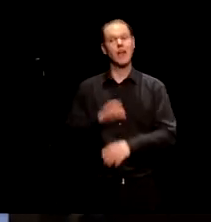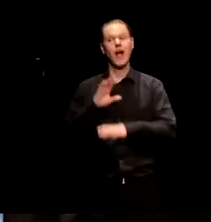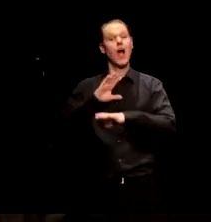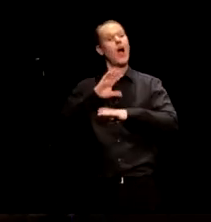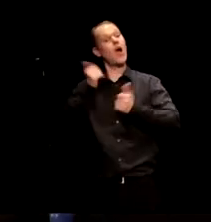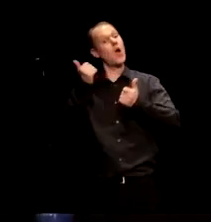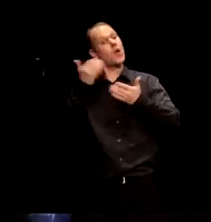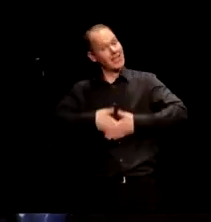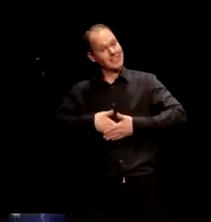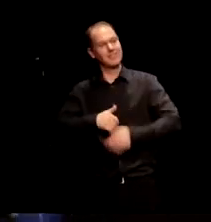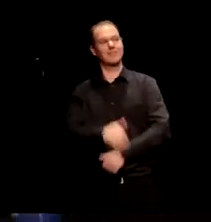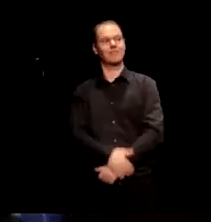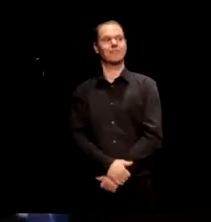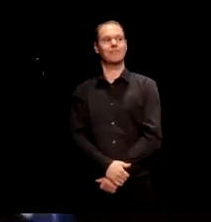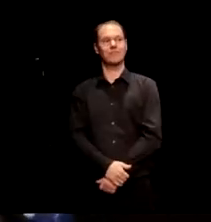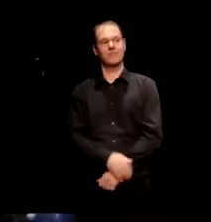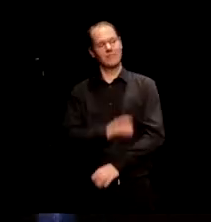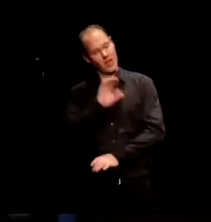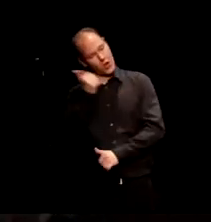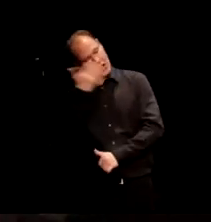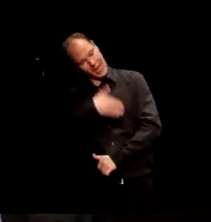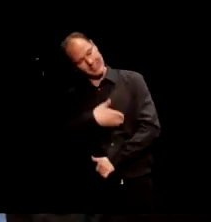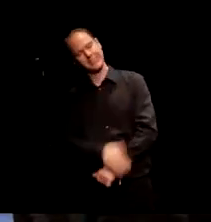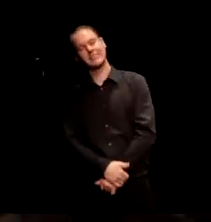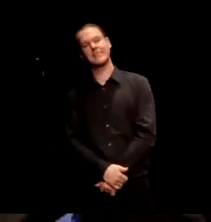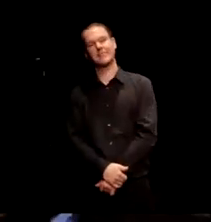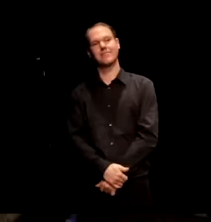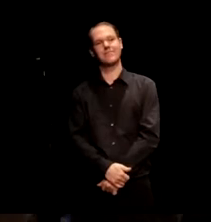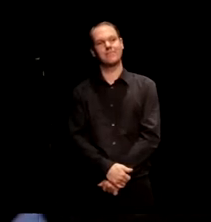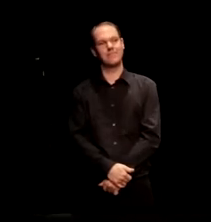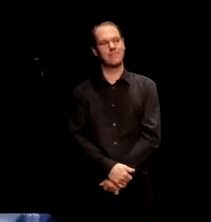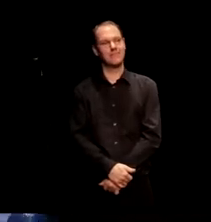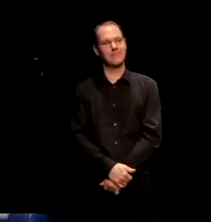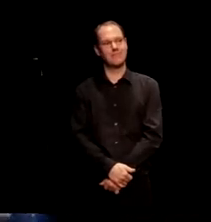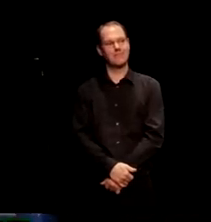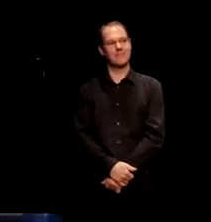night. Good night.